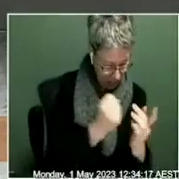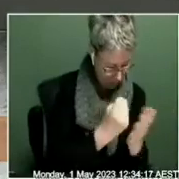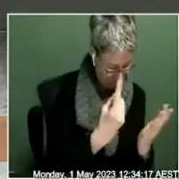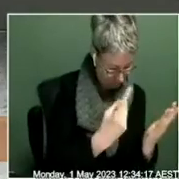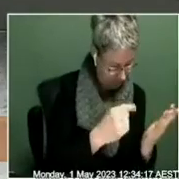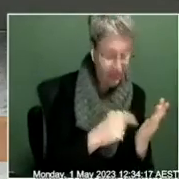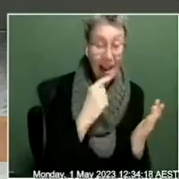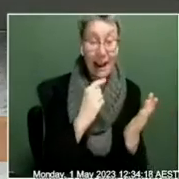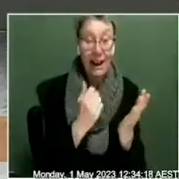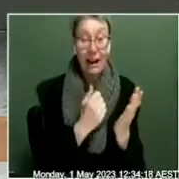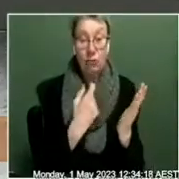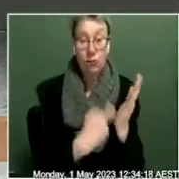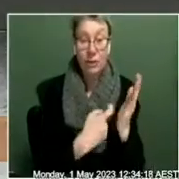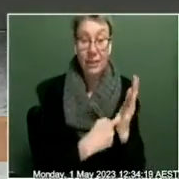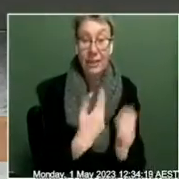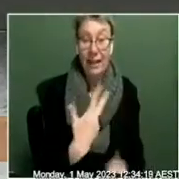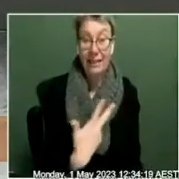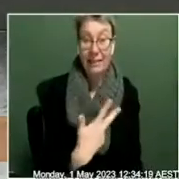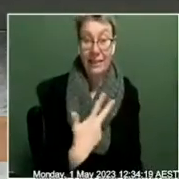Page 8.